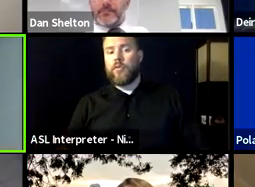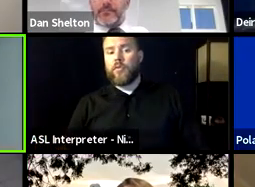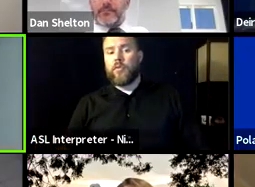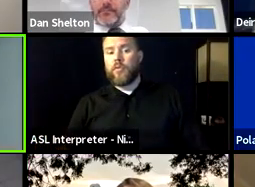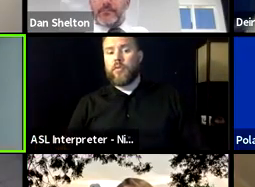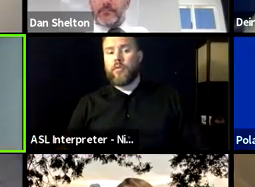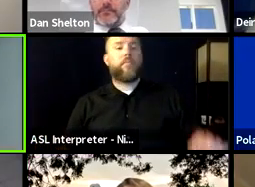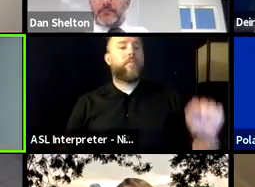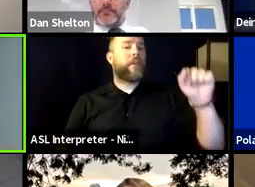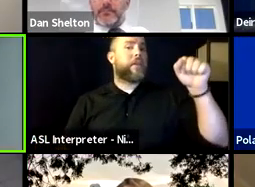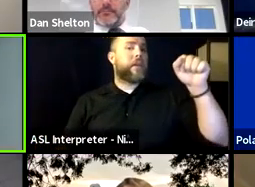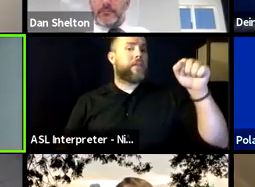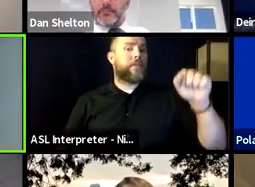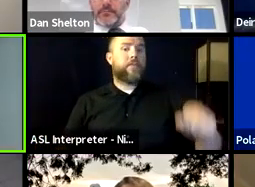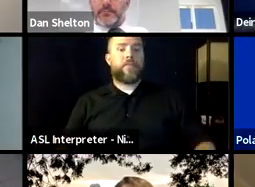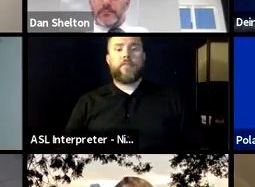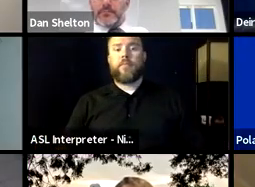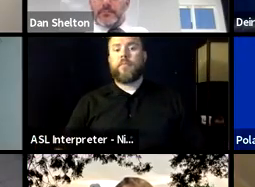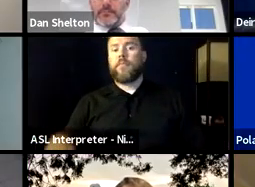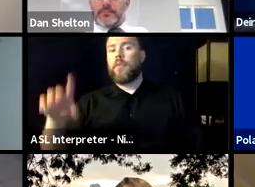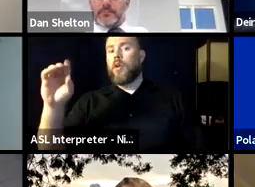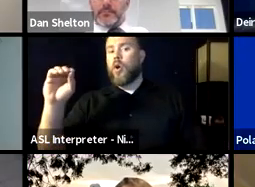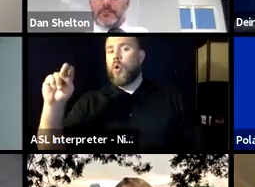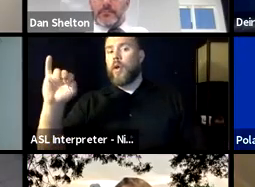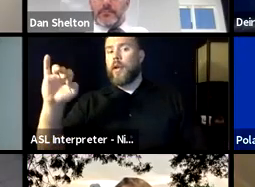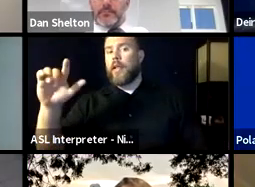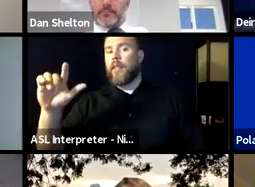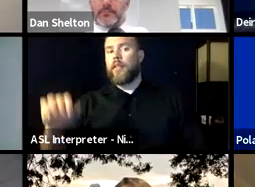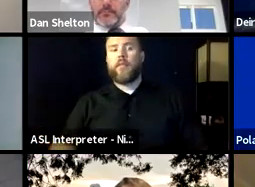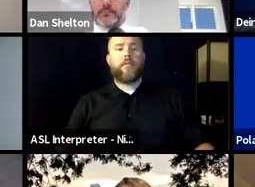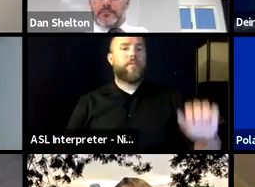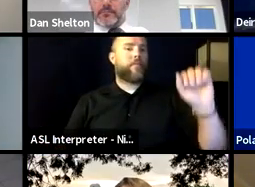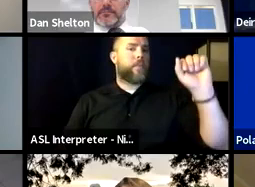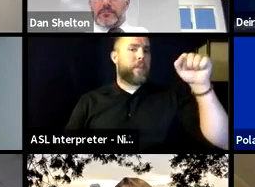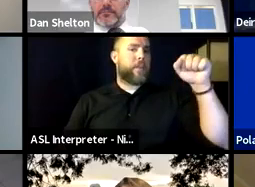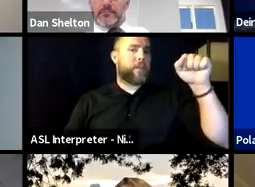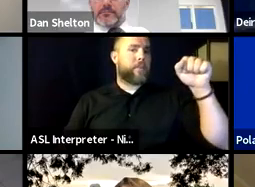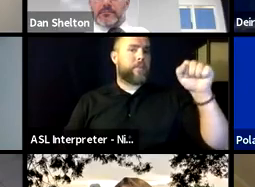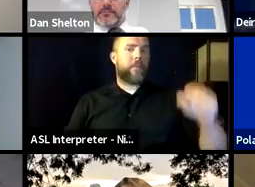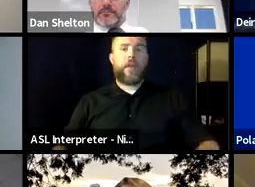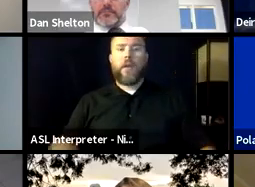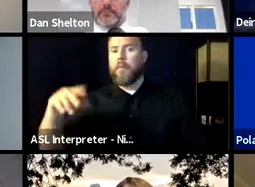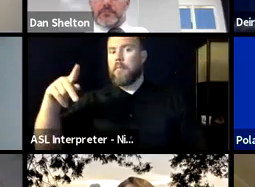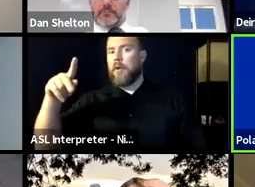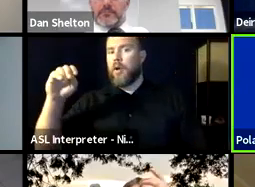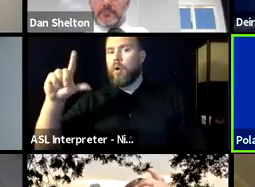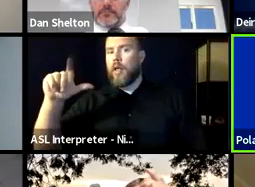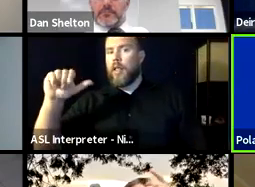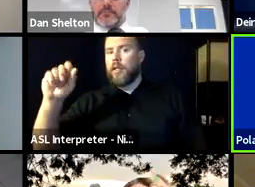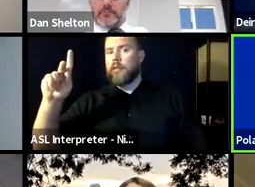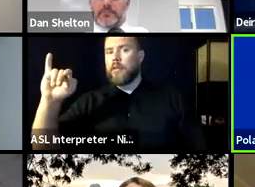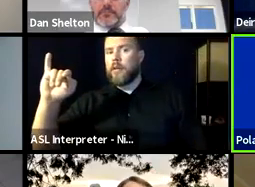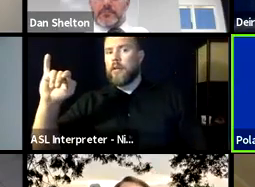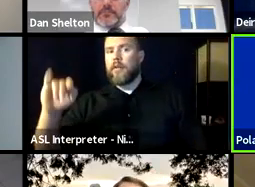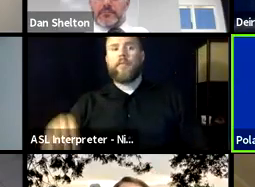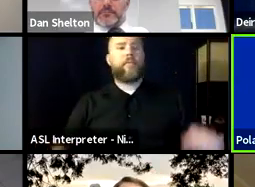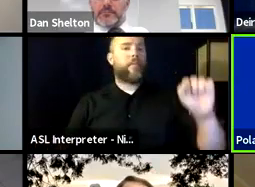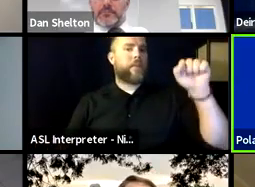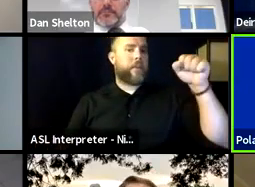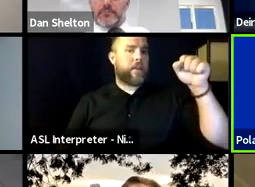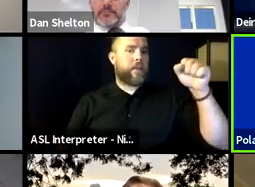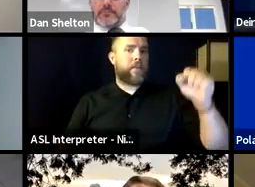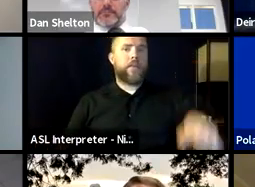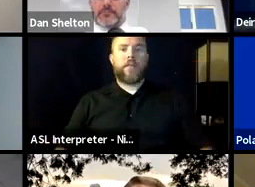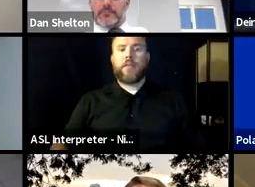Alethea Smith Tucker, yes. Dr. O'Neill? Claire O'Neill, yes. Mr. Pulaski? Fred Pulaski, yes. Keely